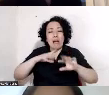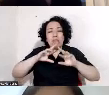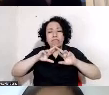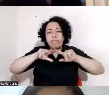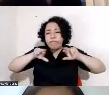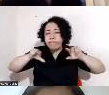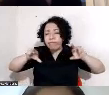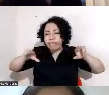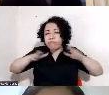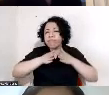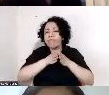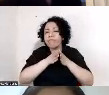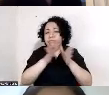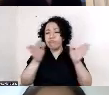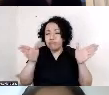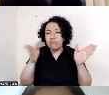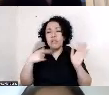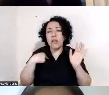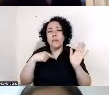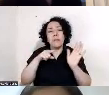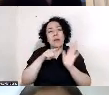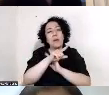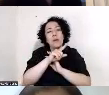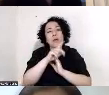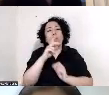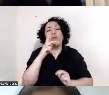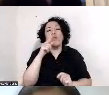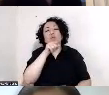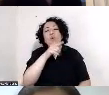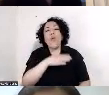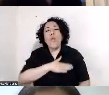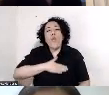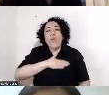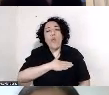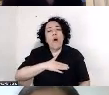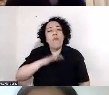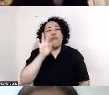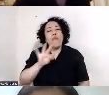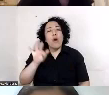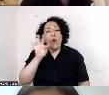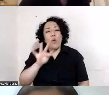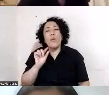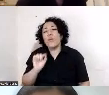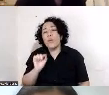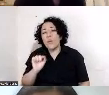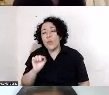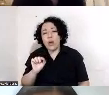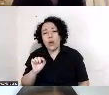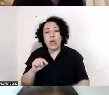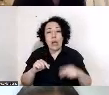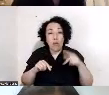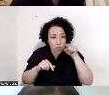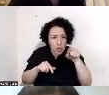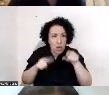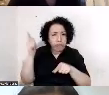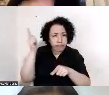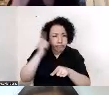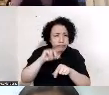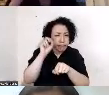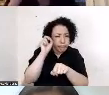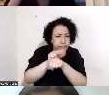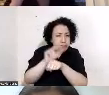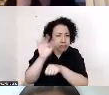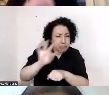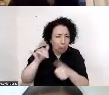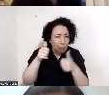nós perguntamos coisas como: qual a sua parte favorita da faculdade? Quão bem-sucedido academicamente você é? Com que